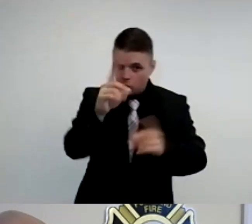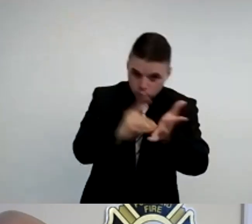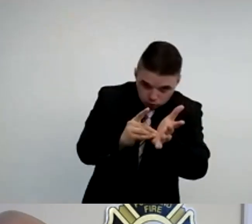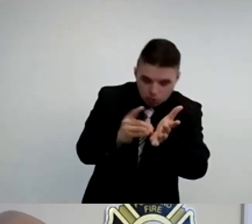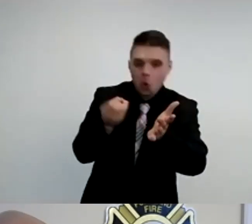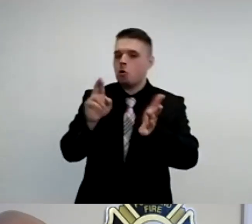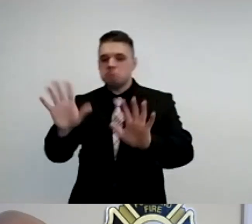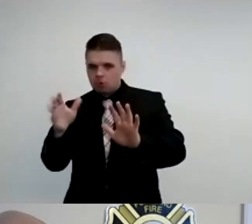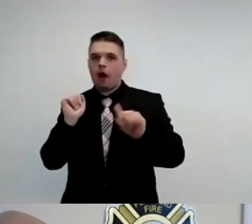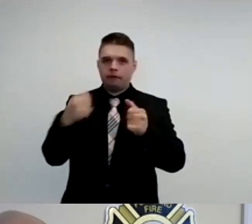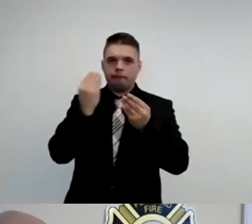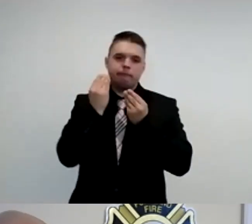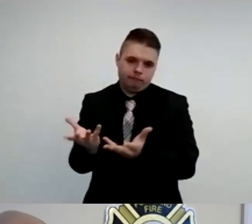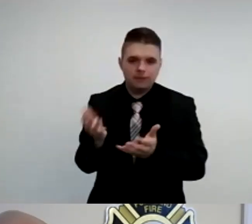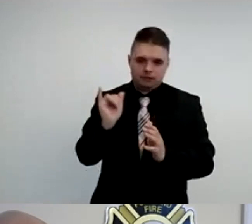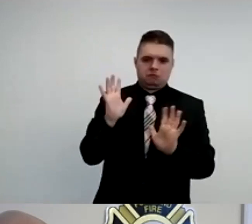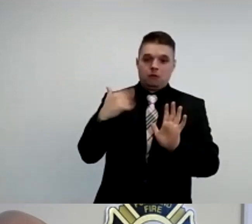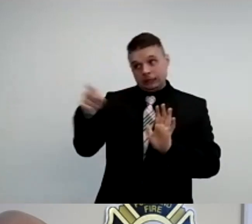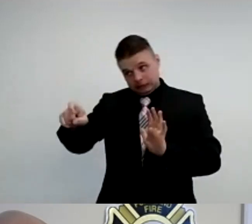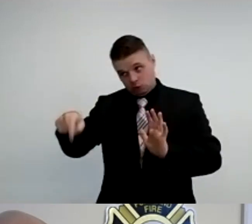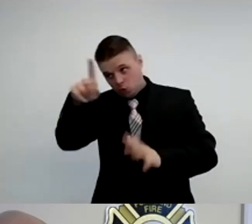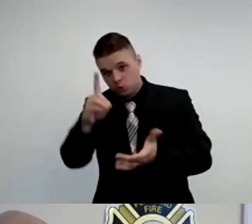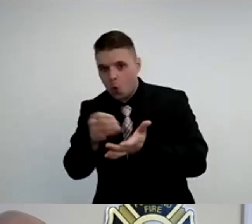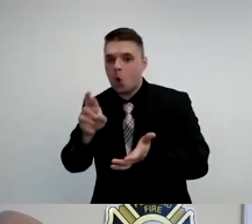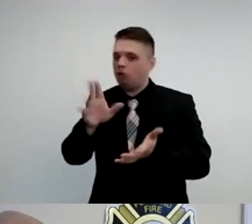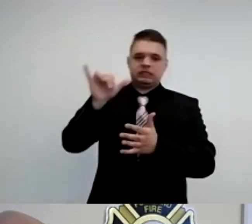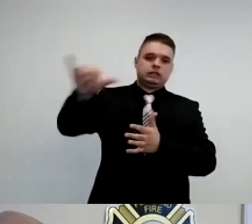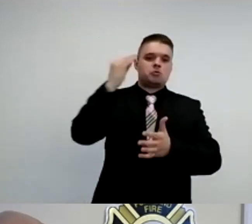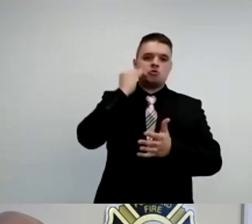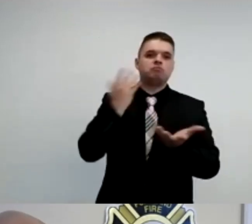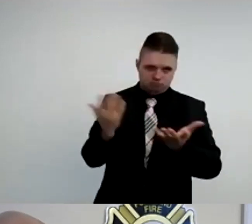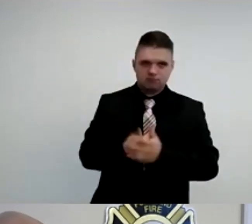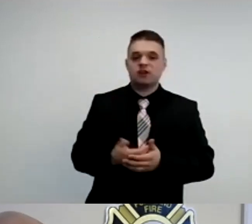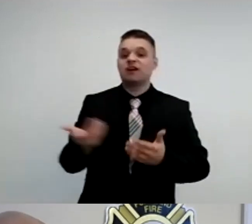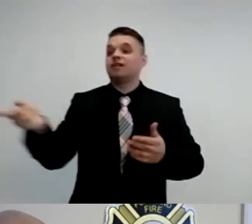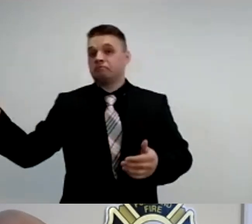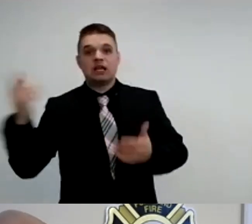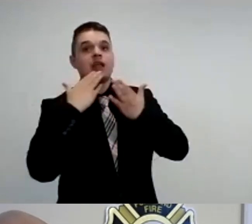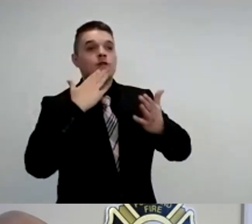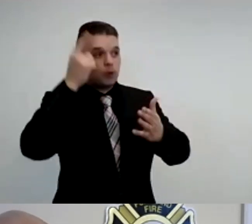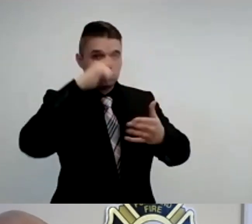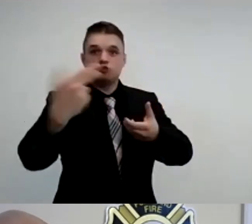Awesome. Thank you all for joining us today. I think that will close out the meeting.